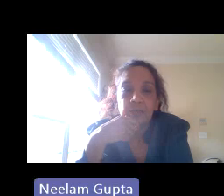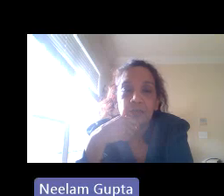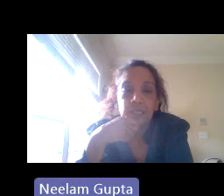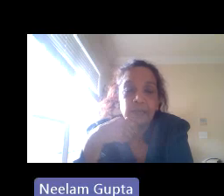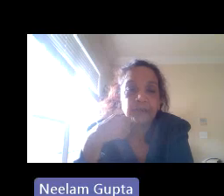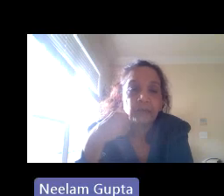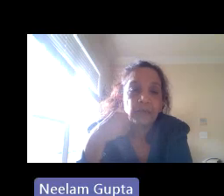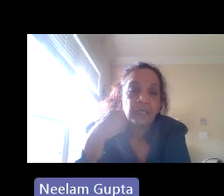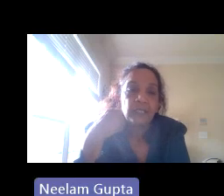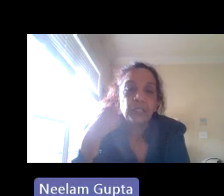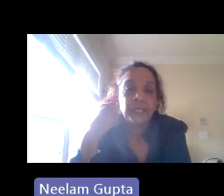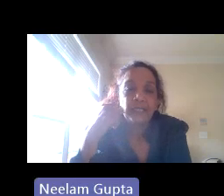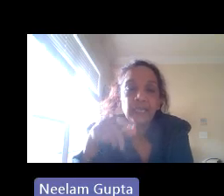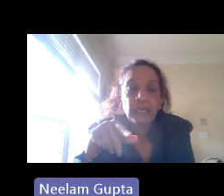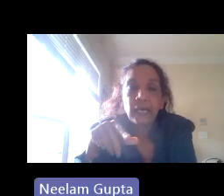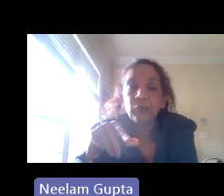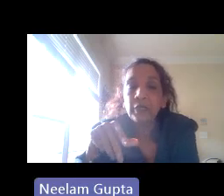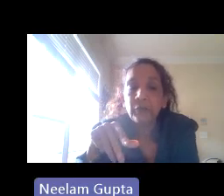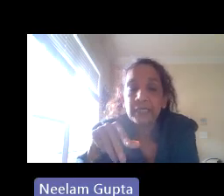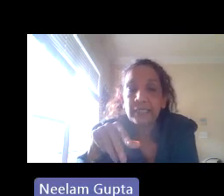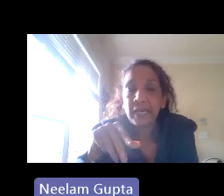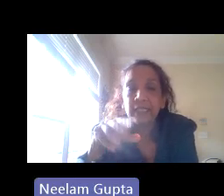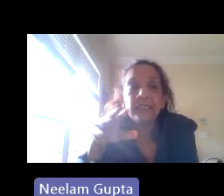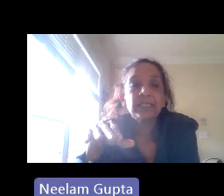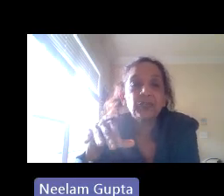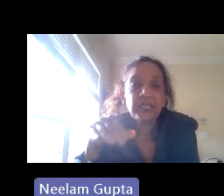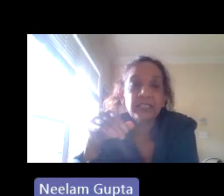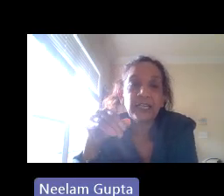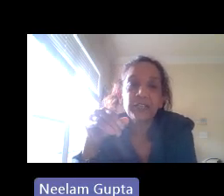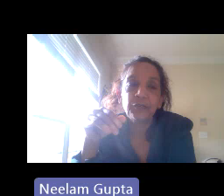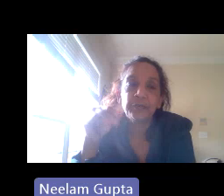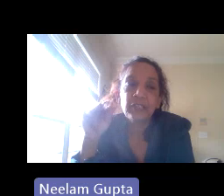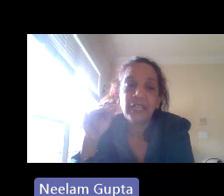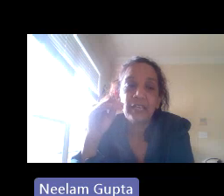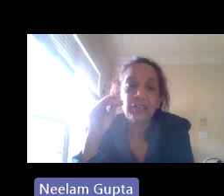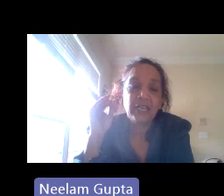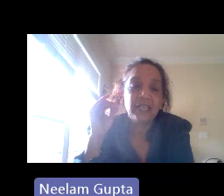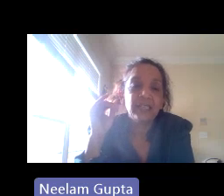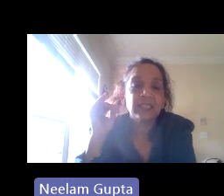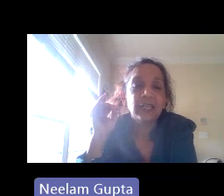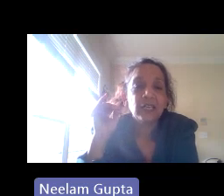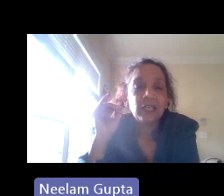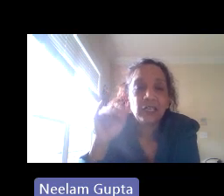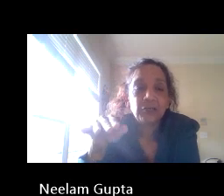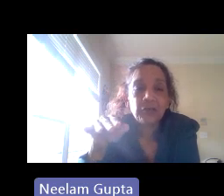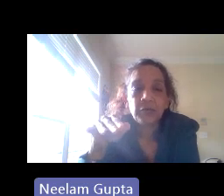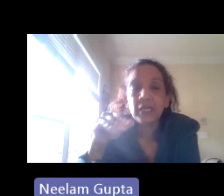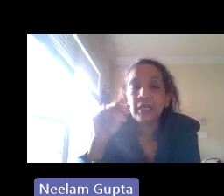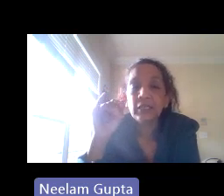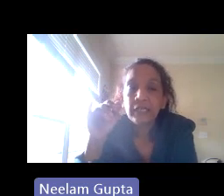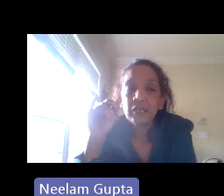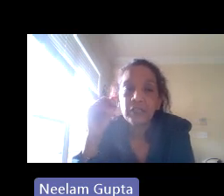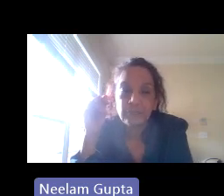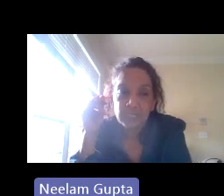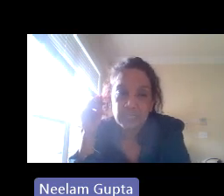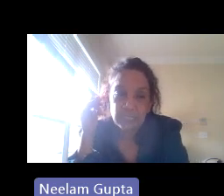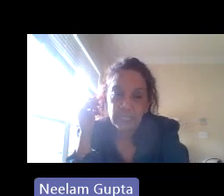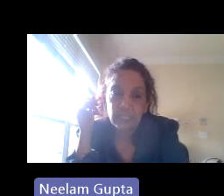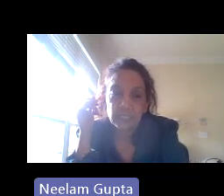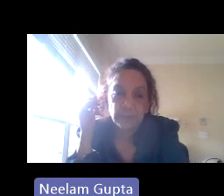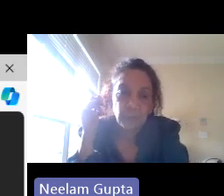let's do this. So I think I will request Candace is running slides for me. So thank you, Candace. If you can click